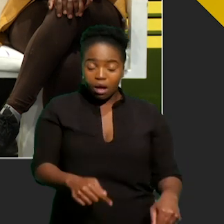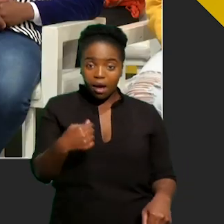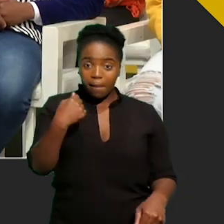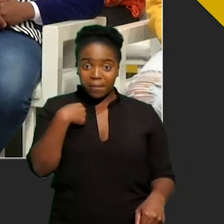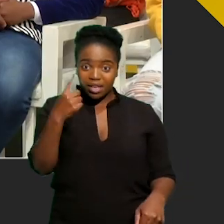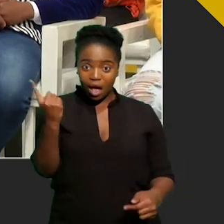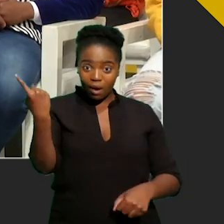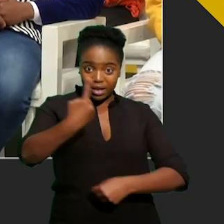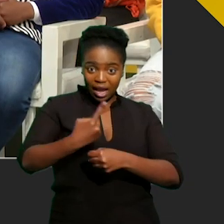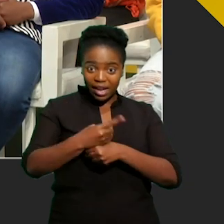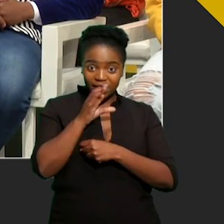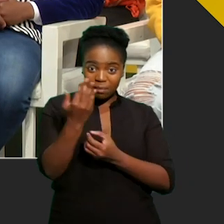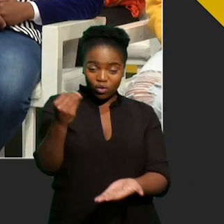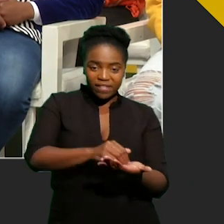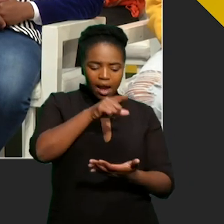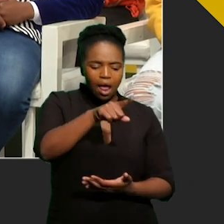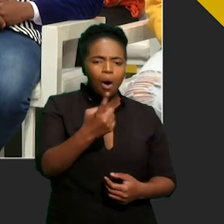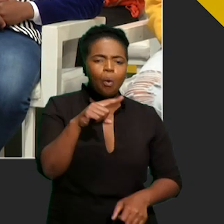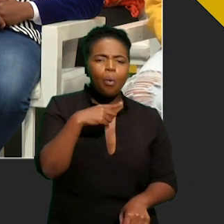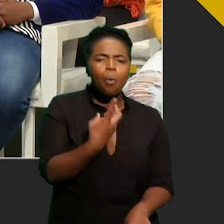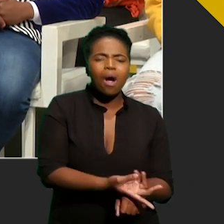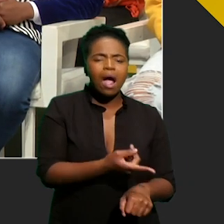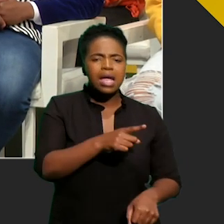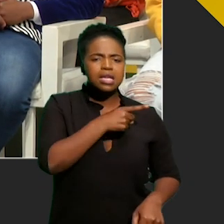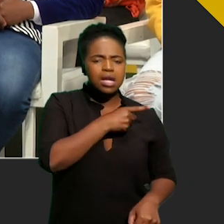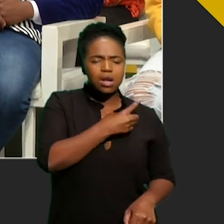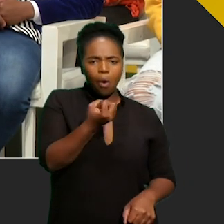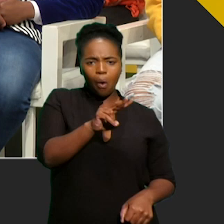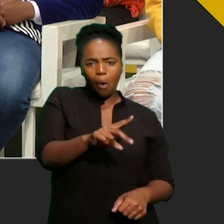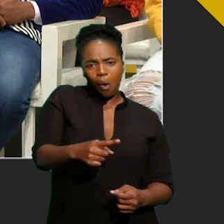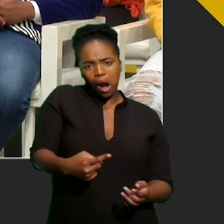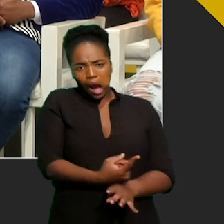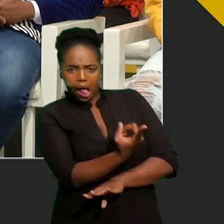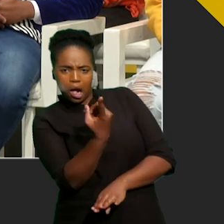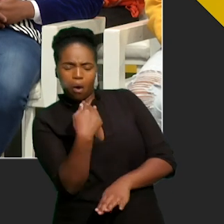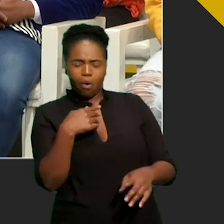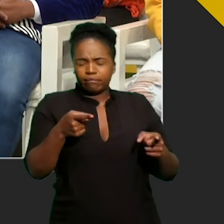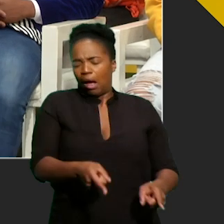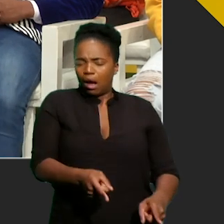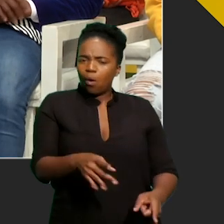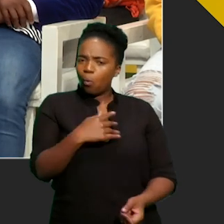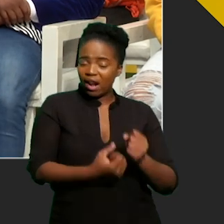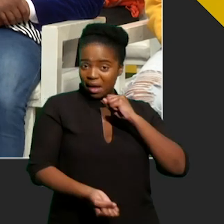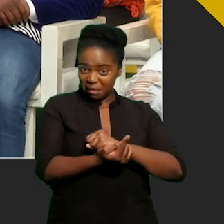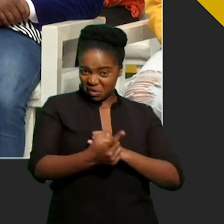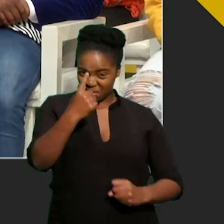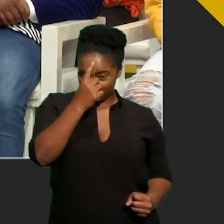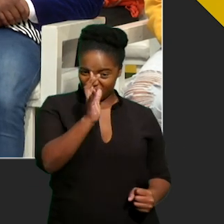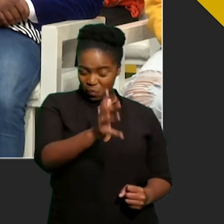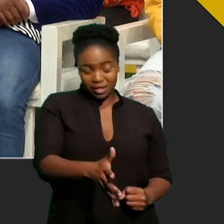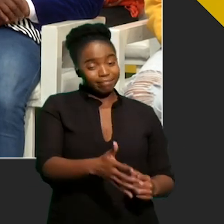come to Daily Thetha go tla go kwa gore na o ne collect o wisi e king na? Was it a trip? Was it because she fainted? What actually really